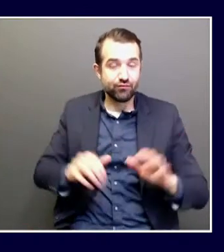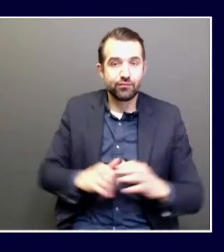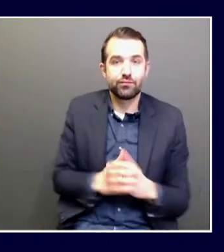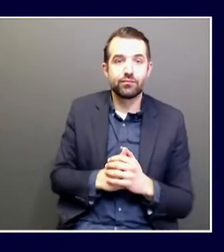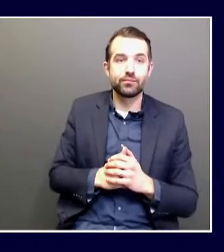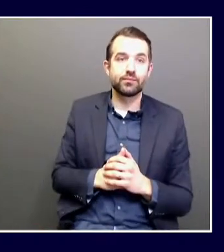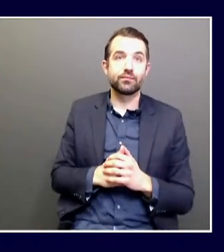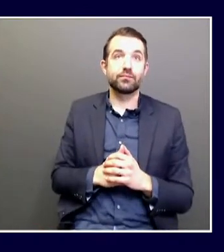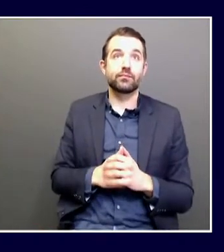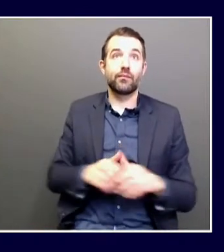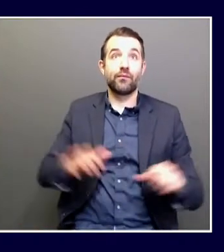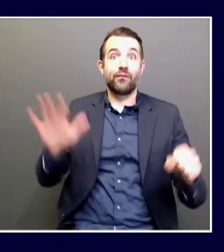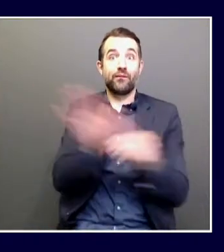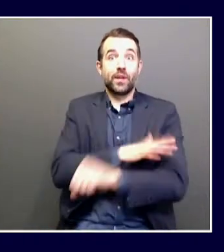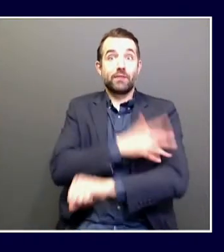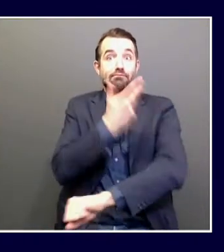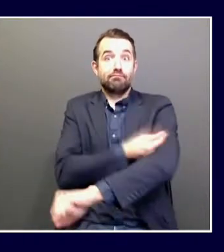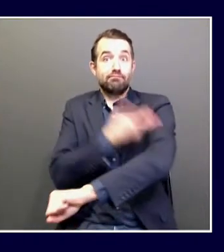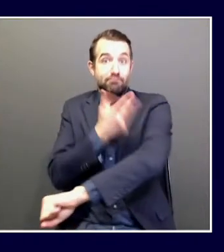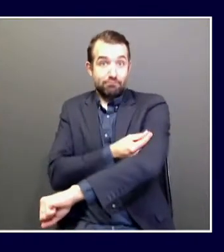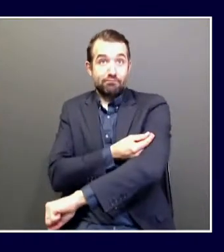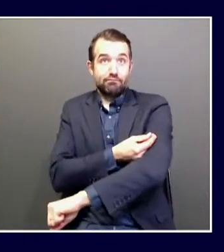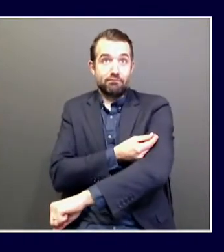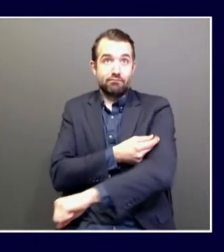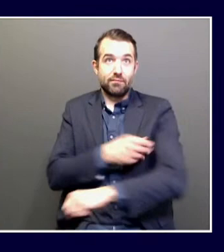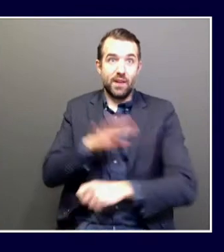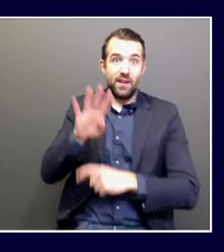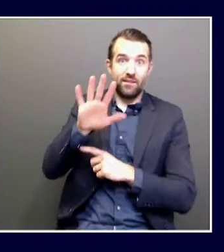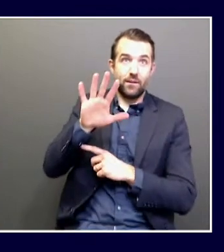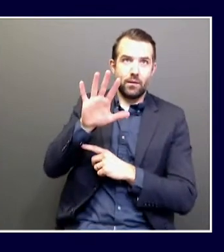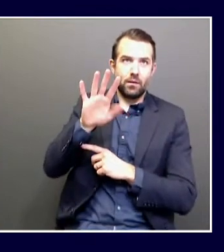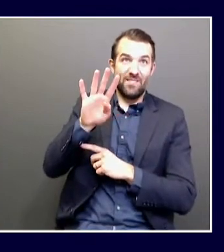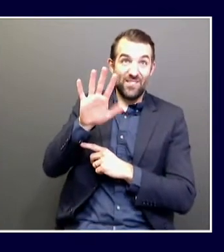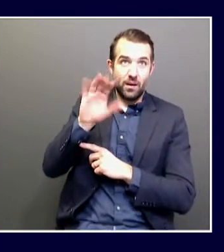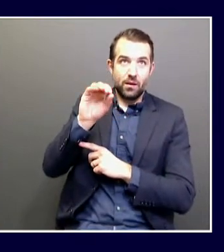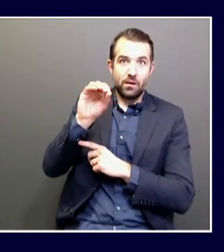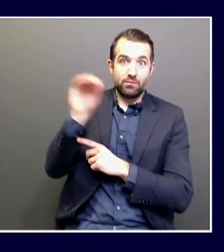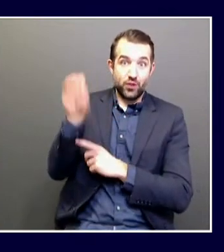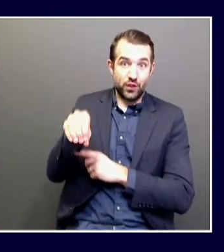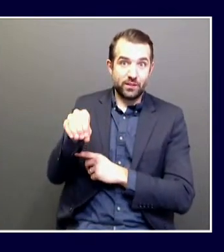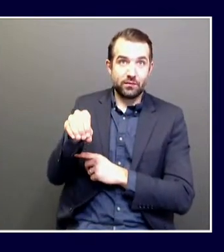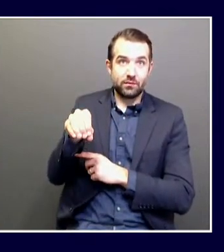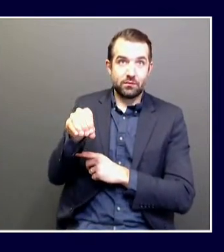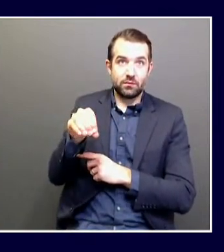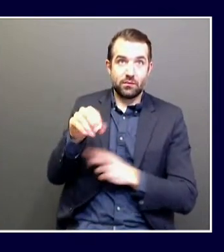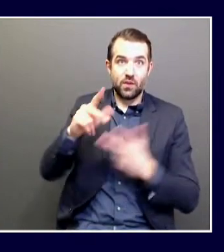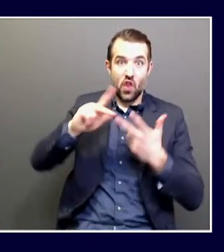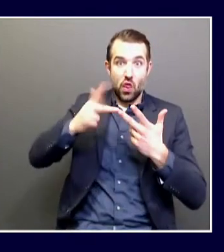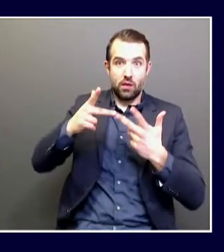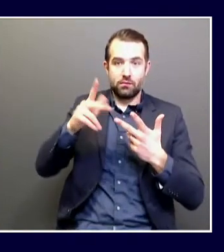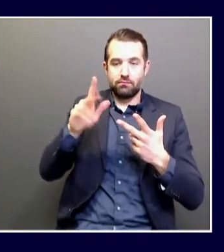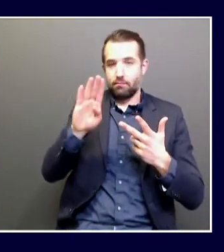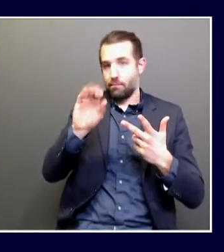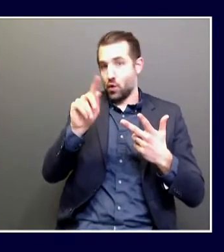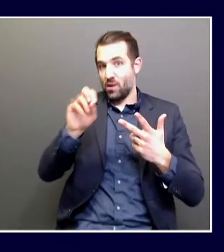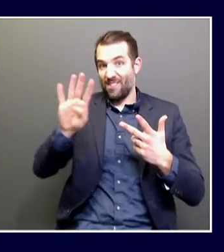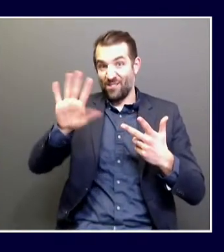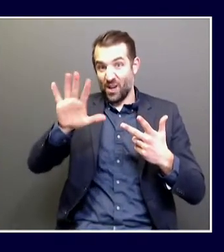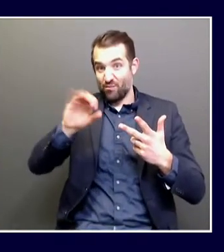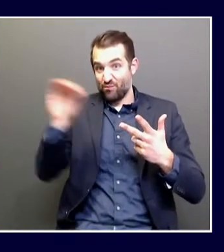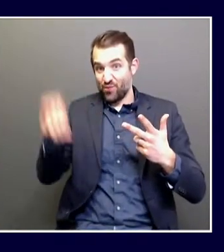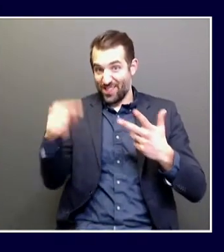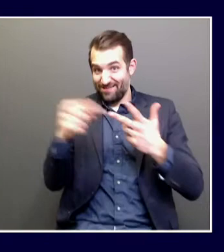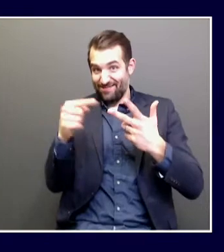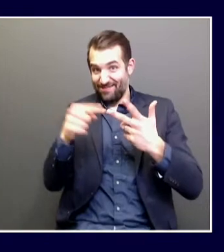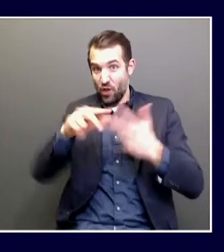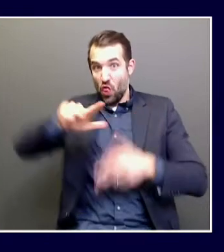vaccinated, 45% are boosted. We still have more work to do on the booster front, but these vaccination